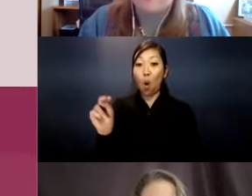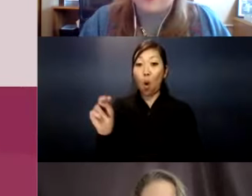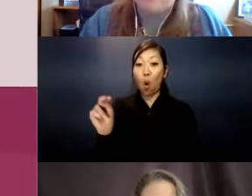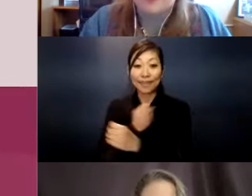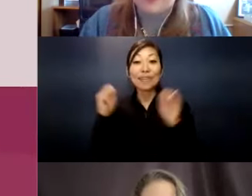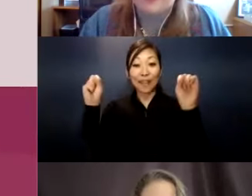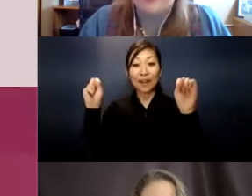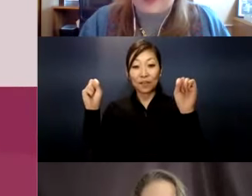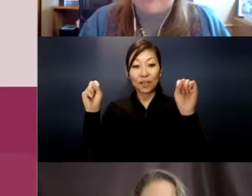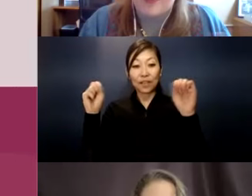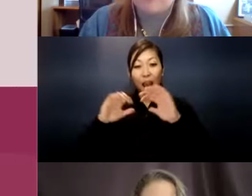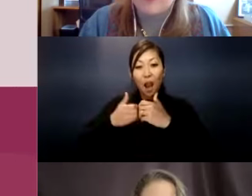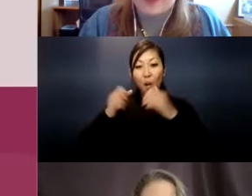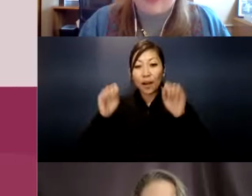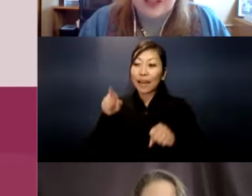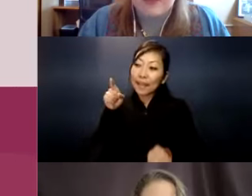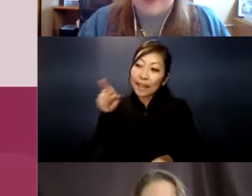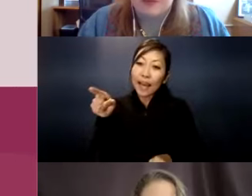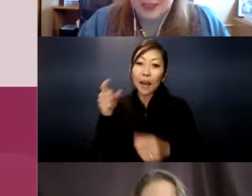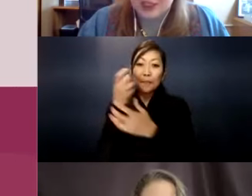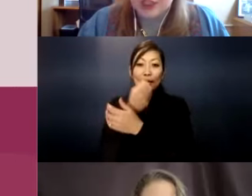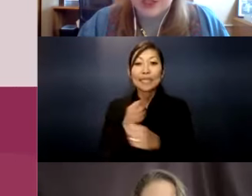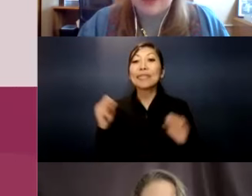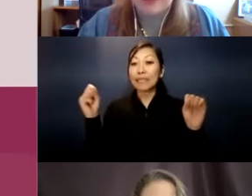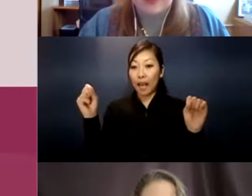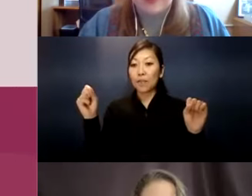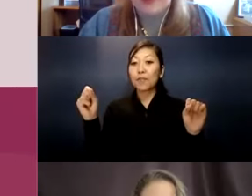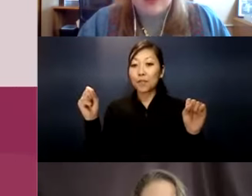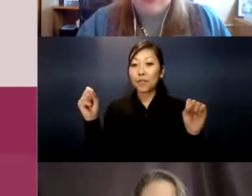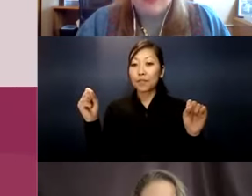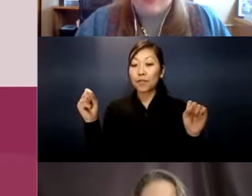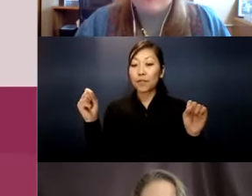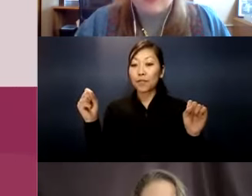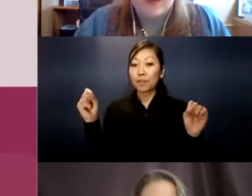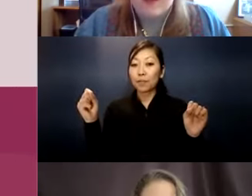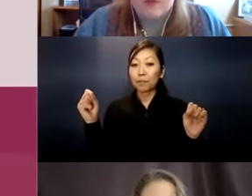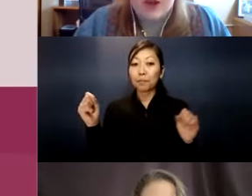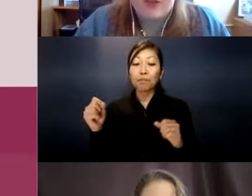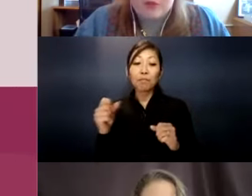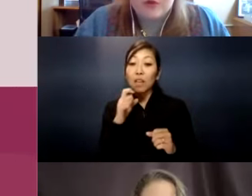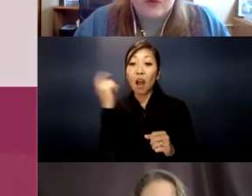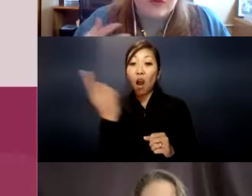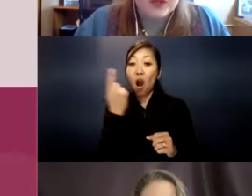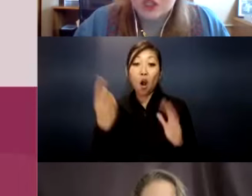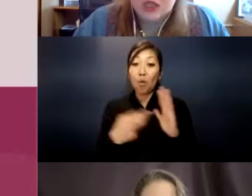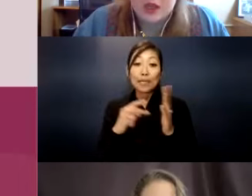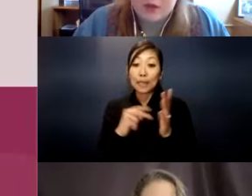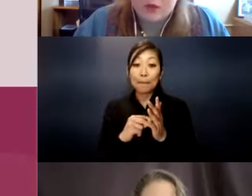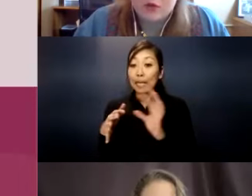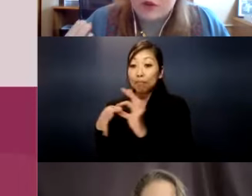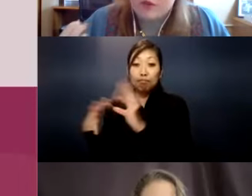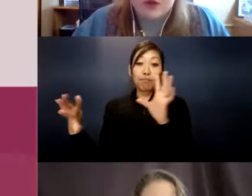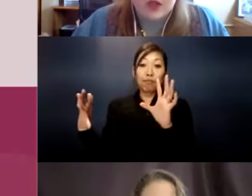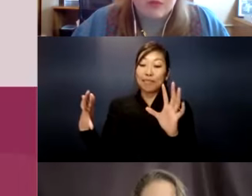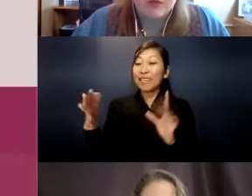out how they can be safe outside of leaving the relationship, because sometimes that's not possible, especially in